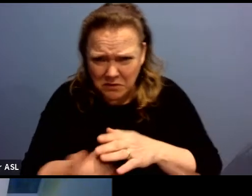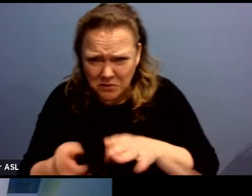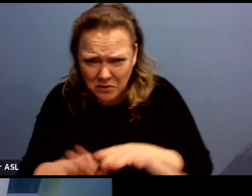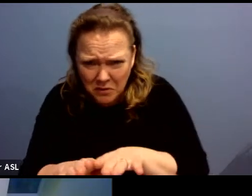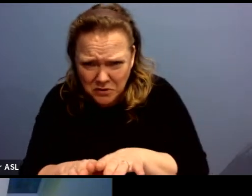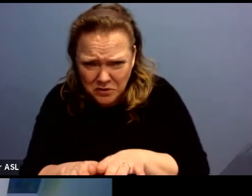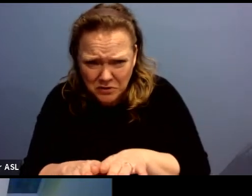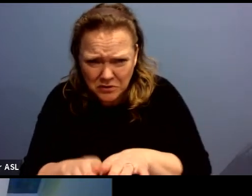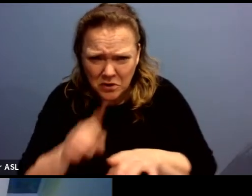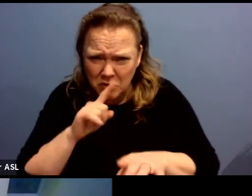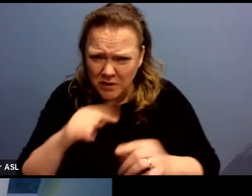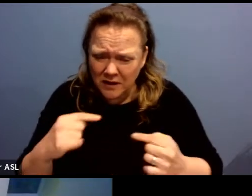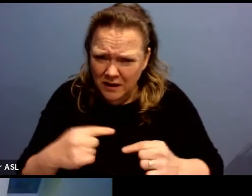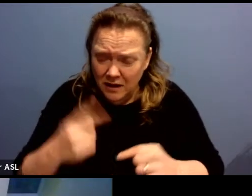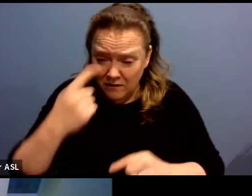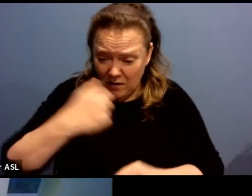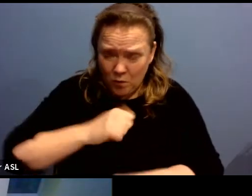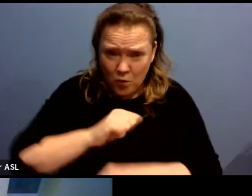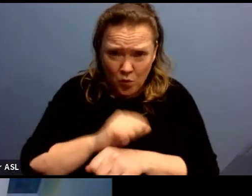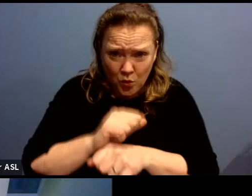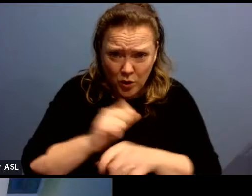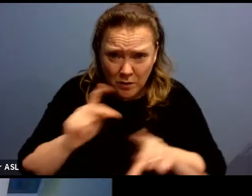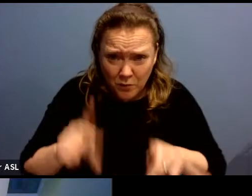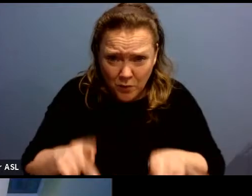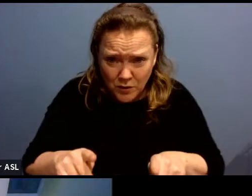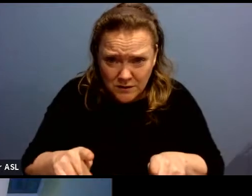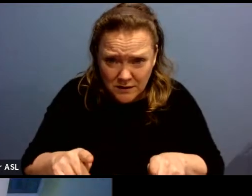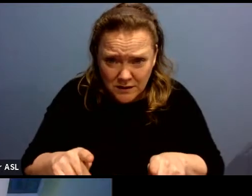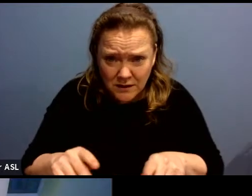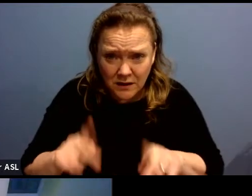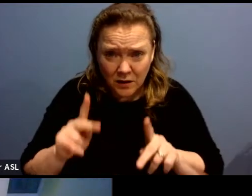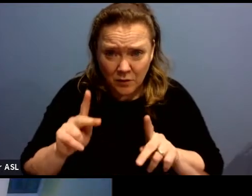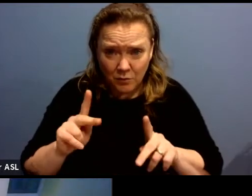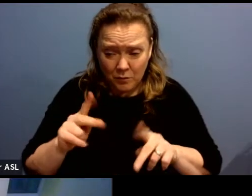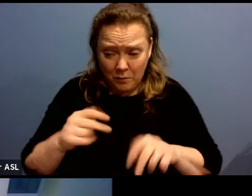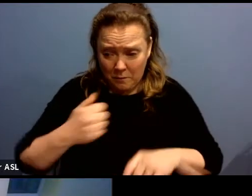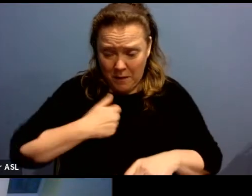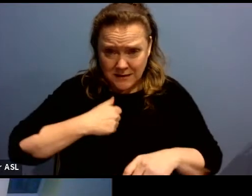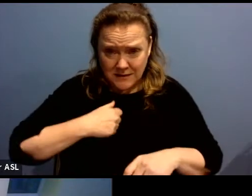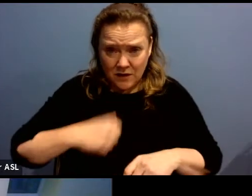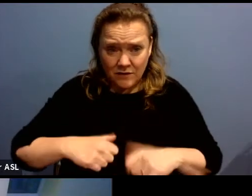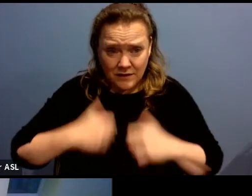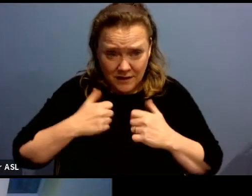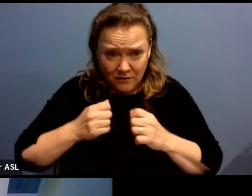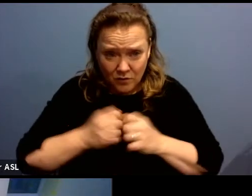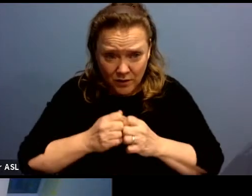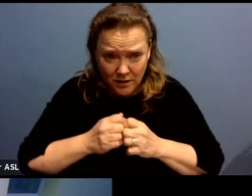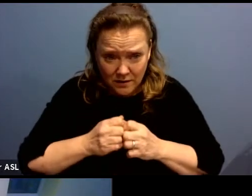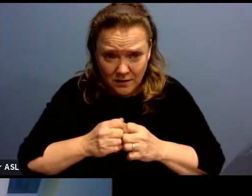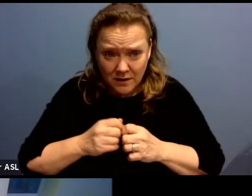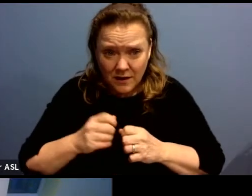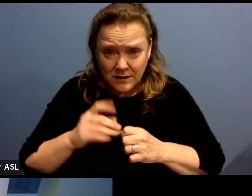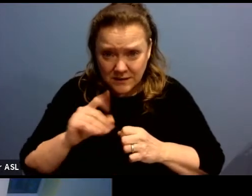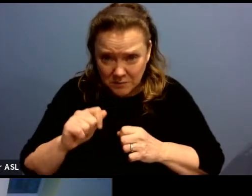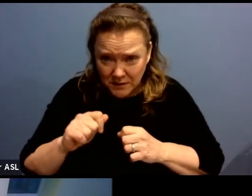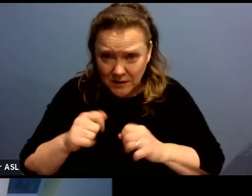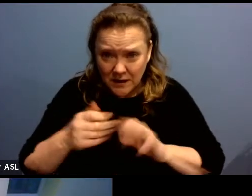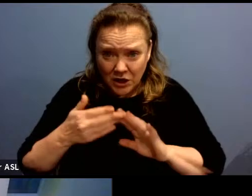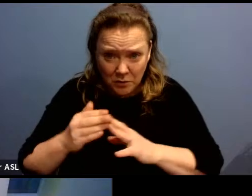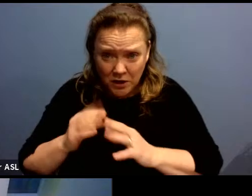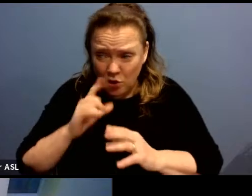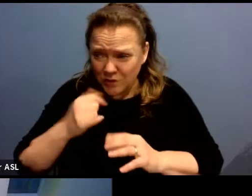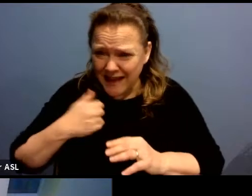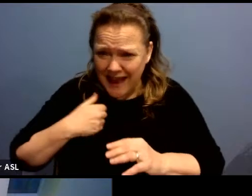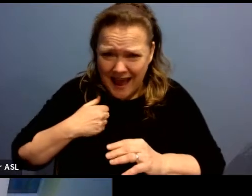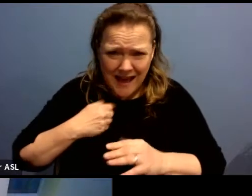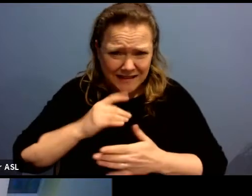a person who has lived within multiple BIPOC communities who have suffered grave